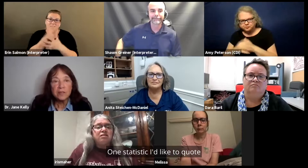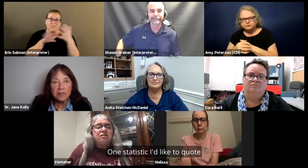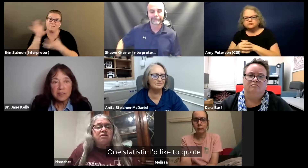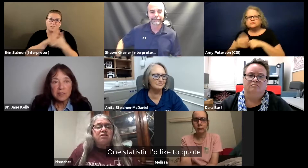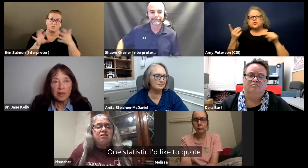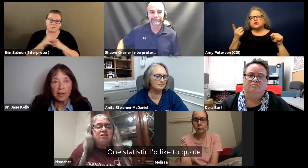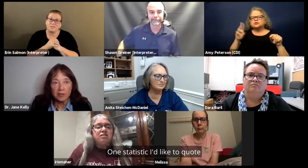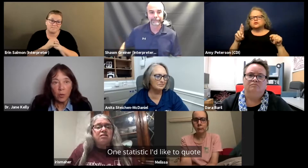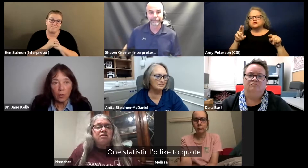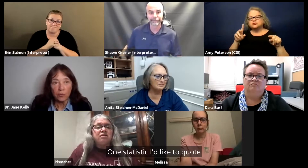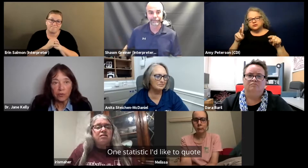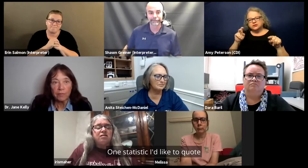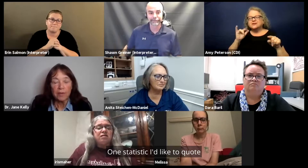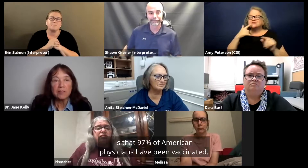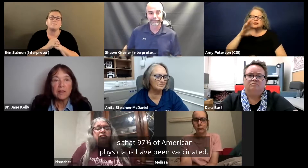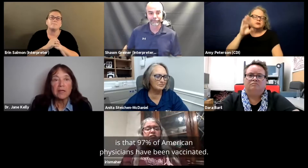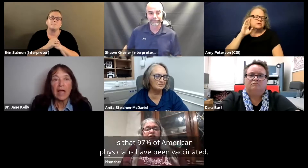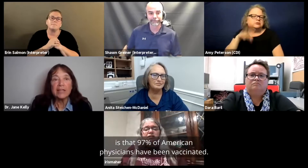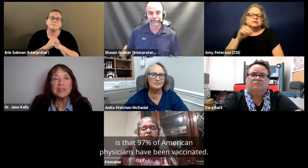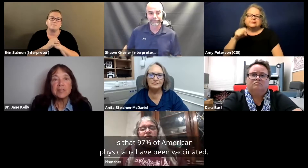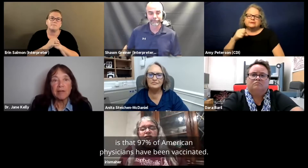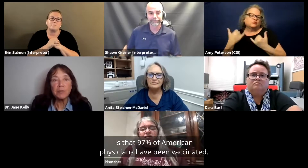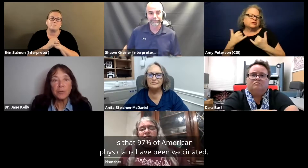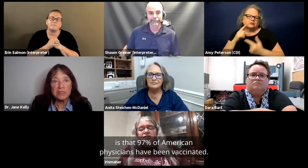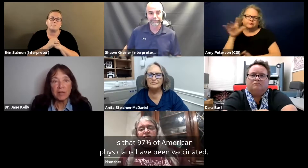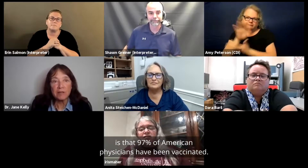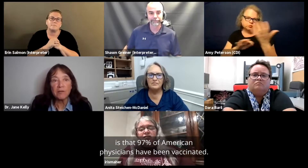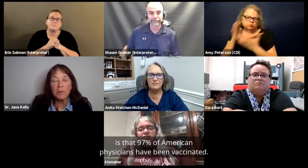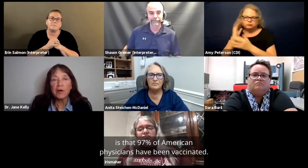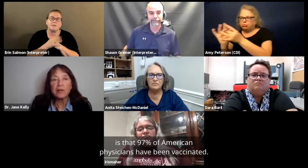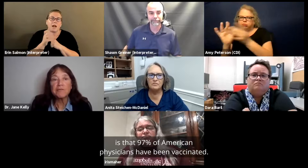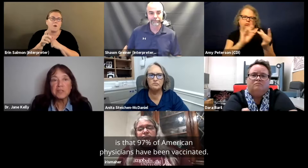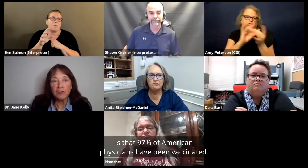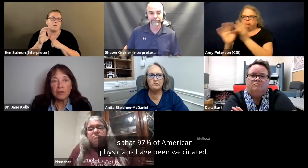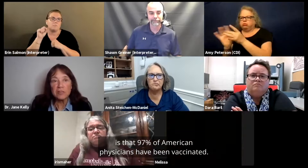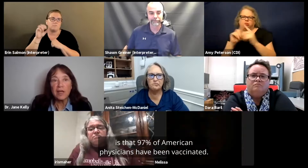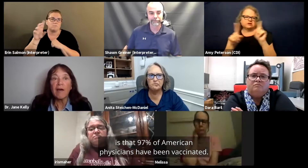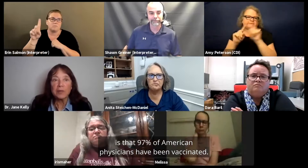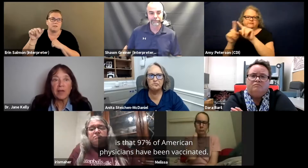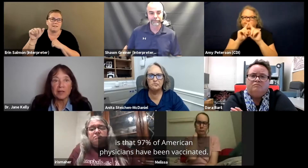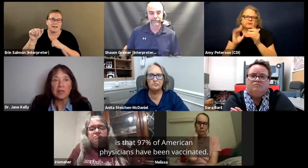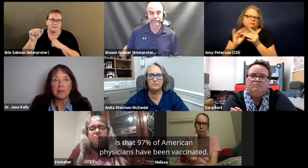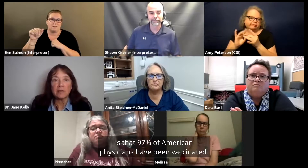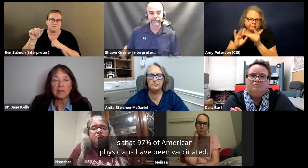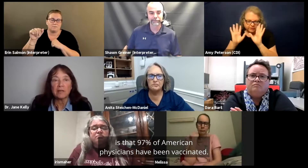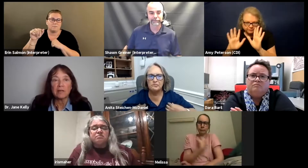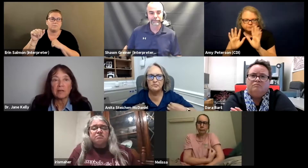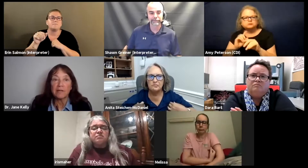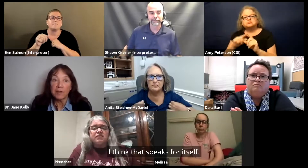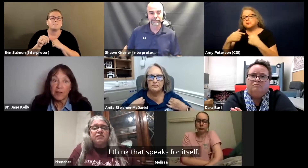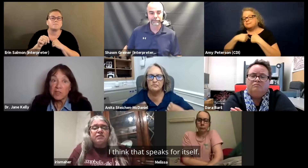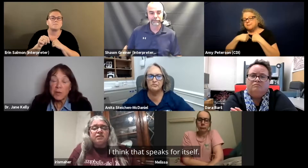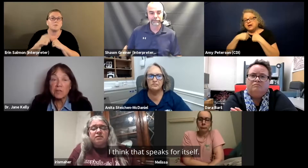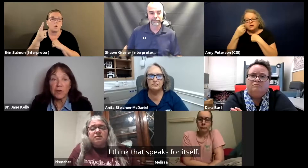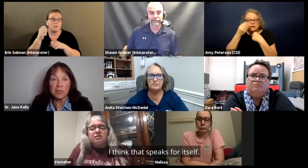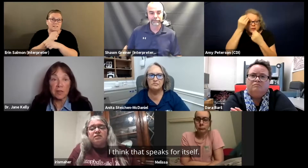One statistic I'd like to quote is that 97% of American physicians have been vaccinated. I